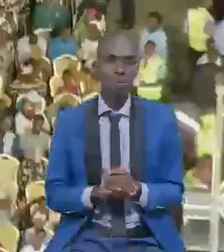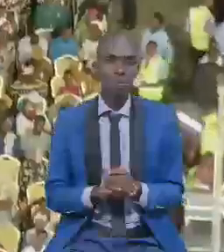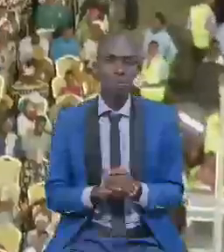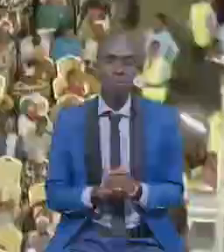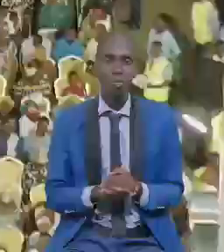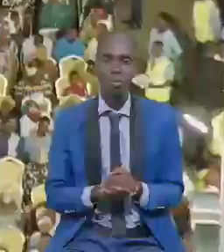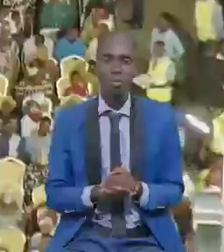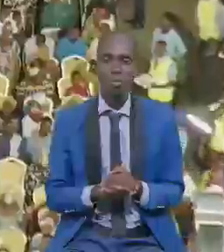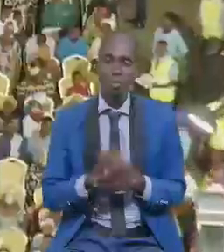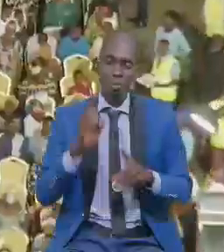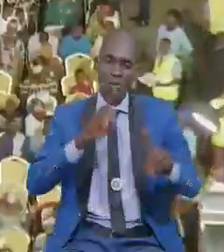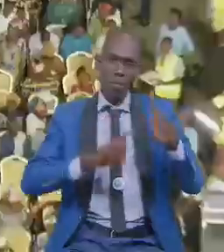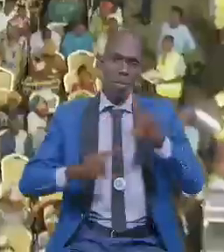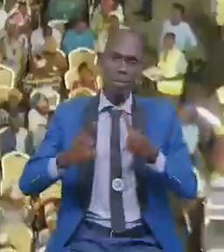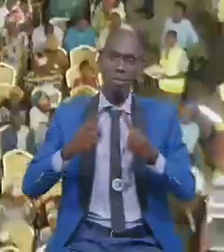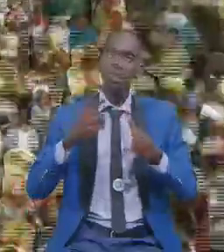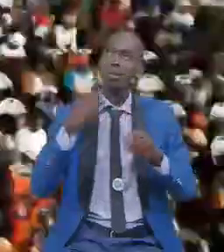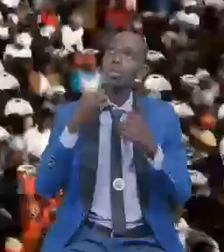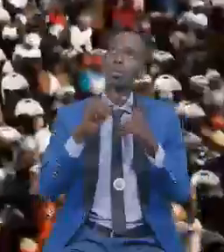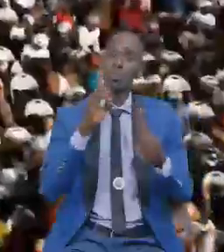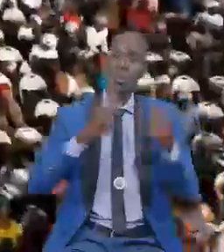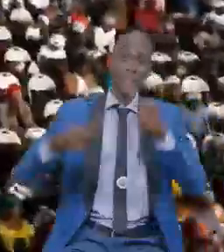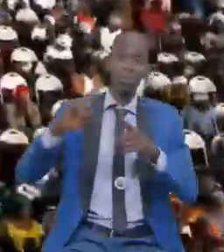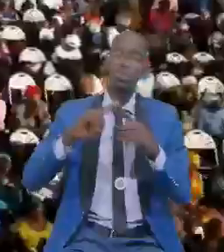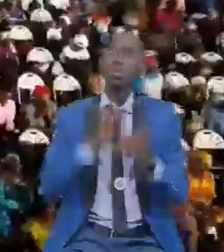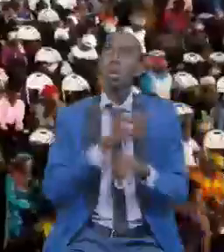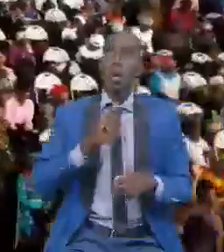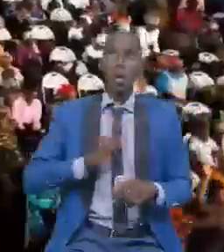Tell the Lord, I'll not go back to the darkness again.